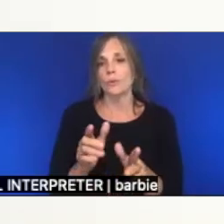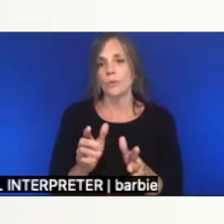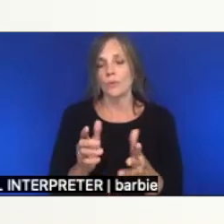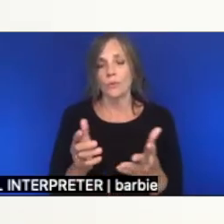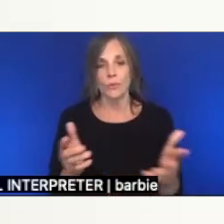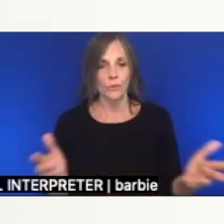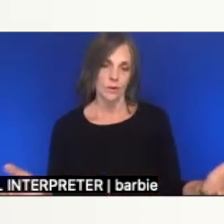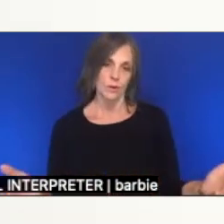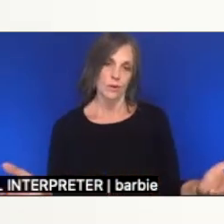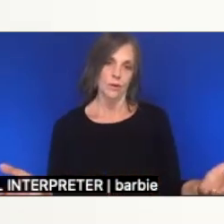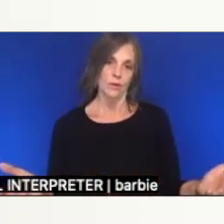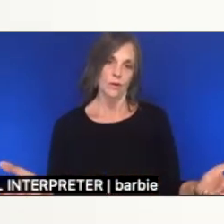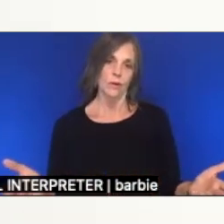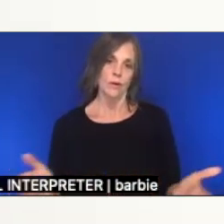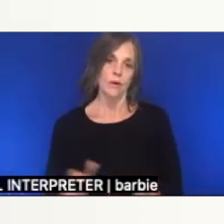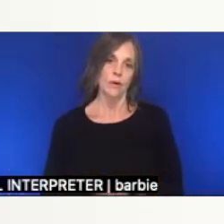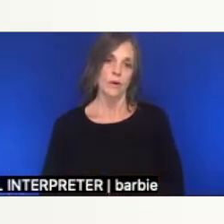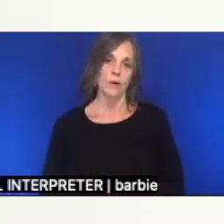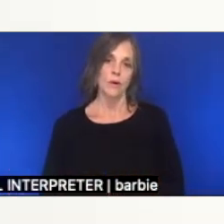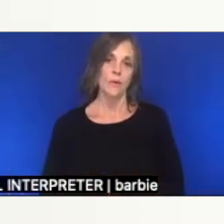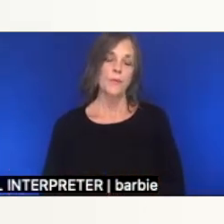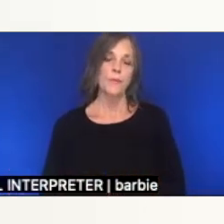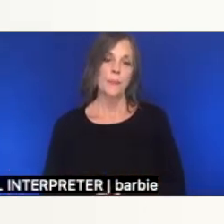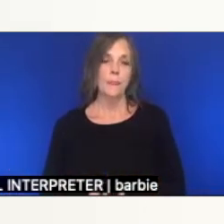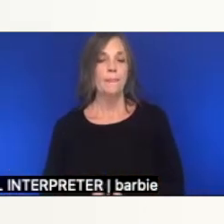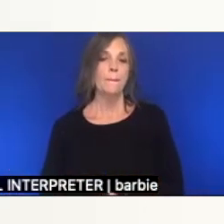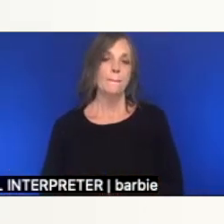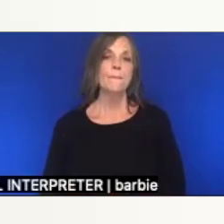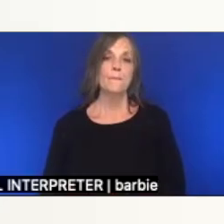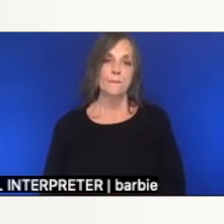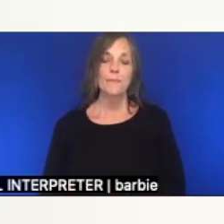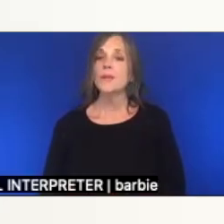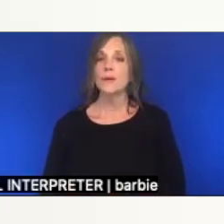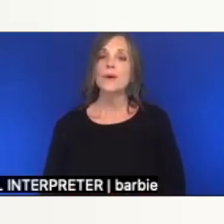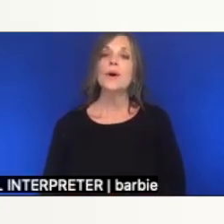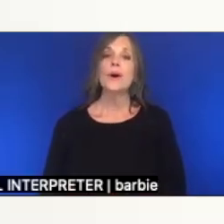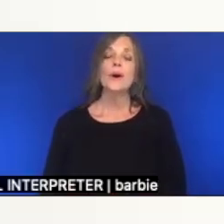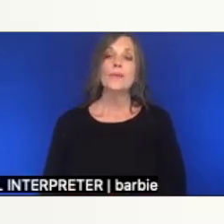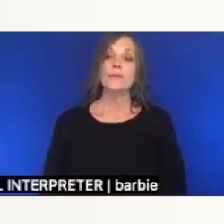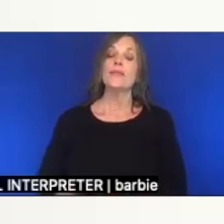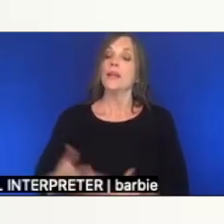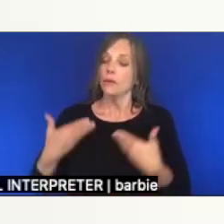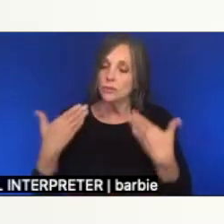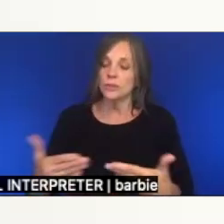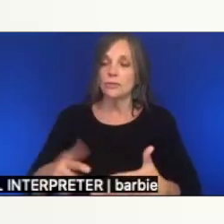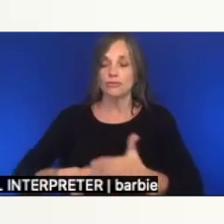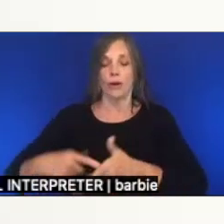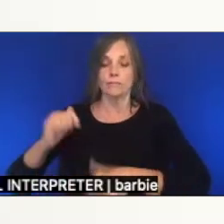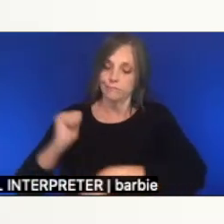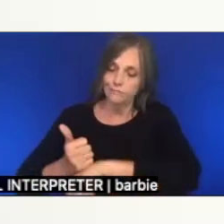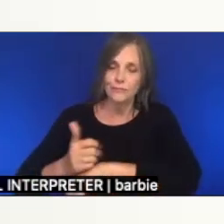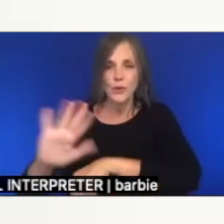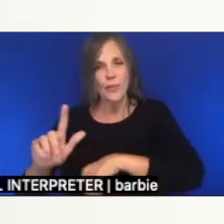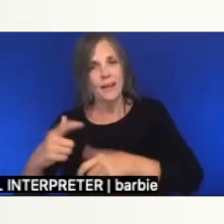kind of like get all the feedback from the deaf communities. If we have